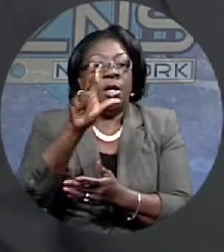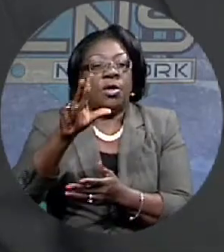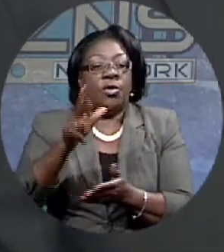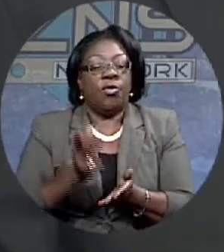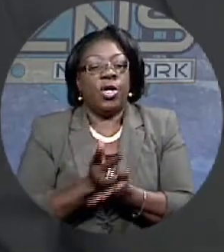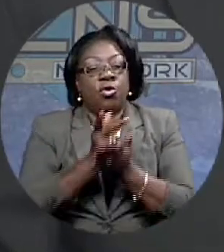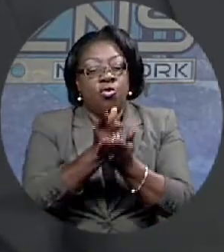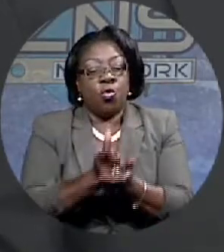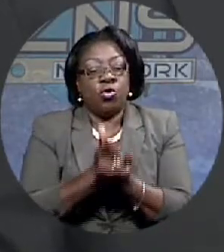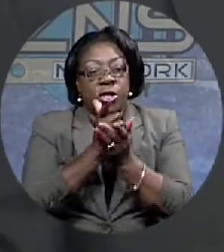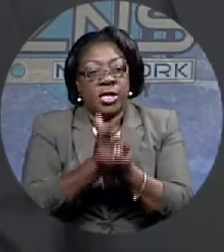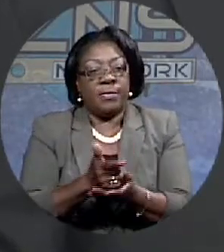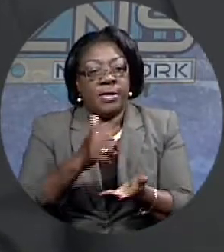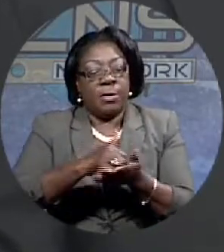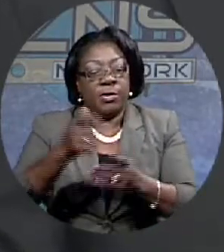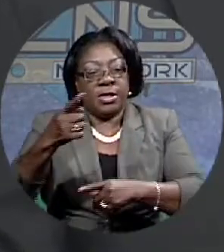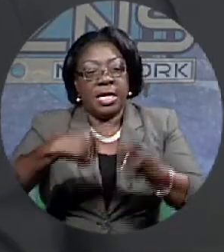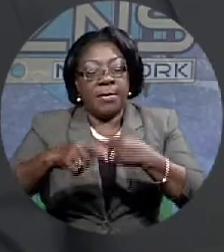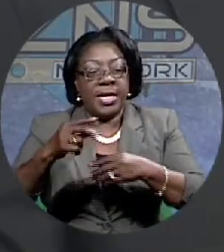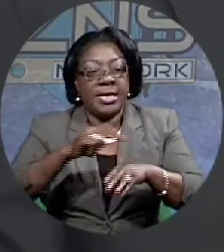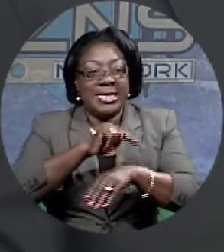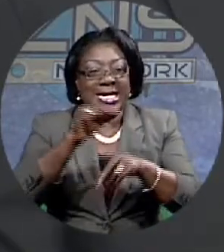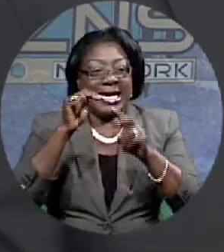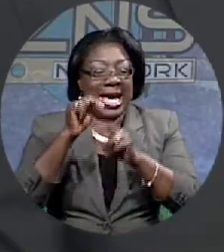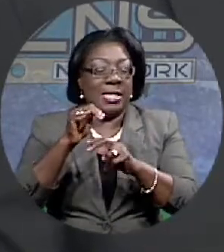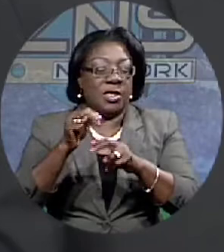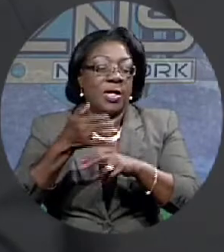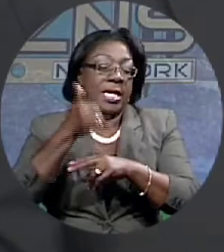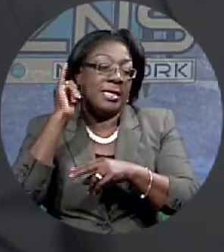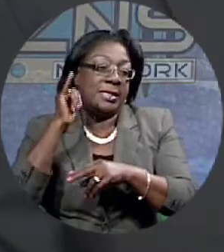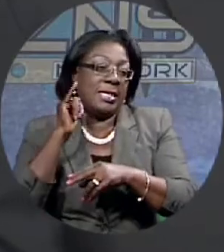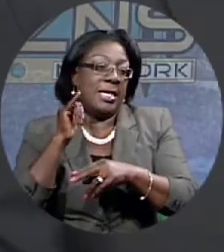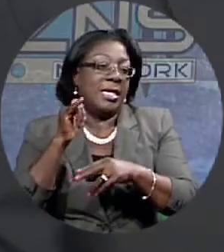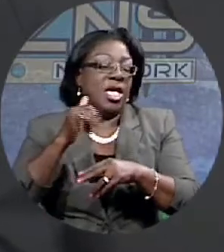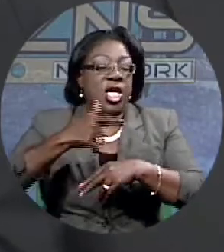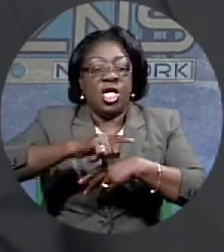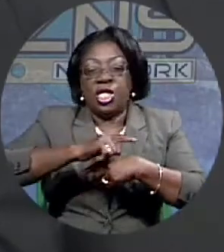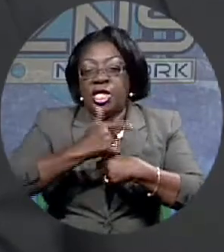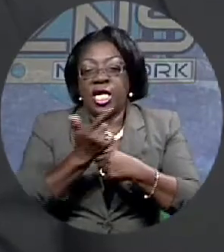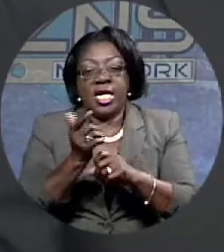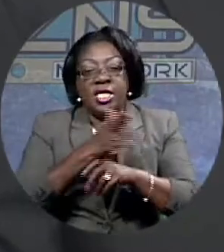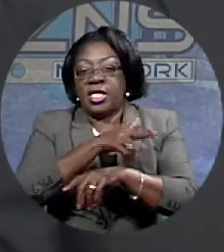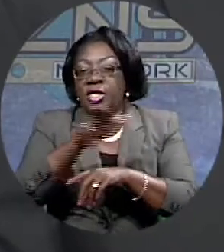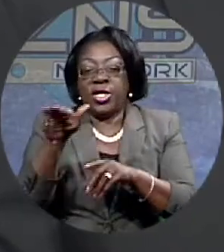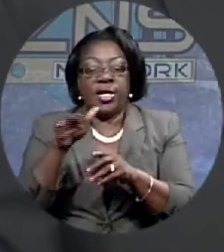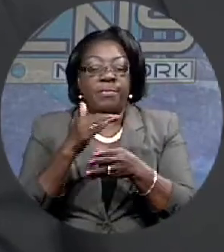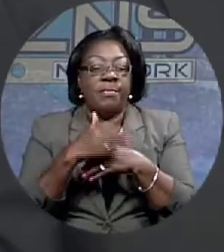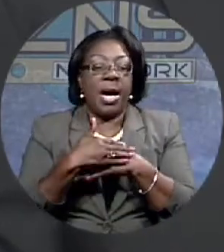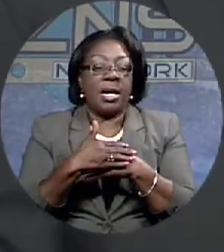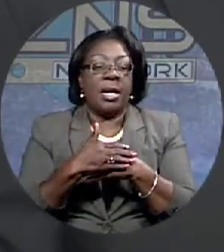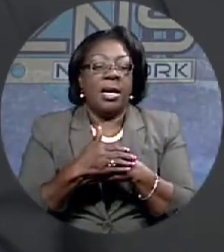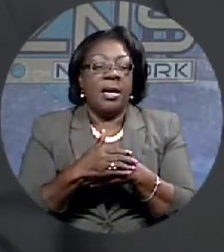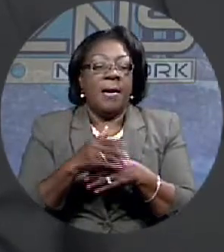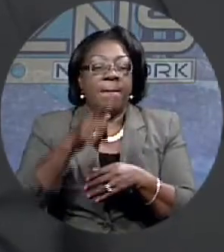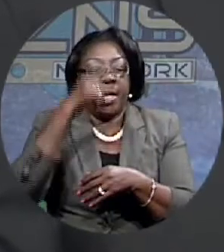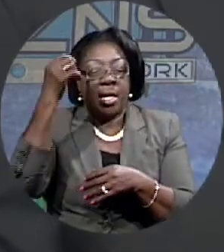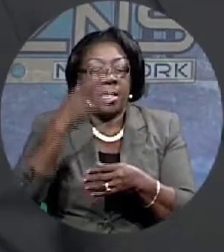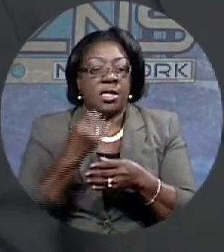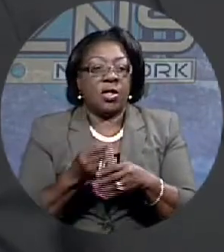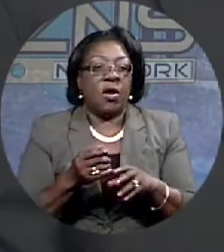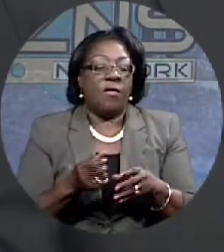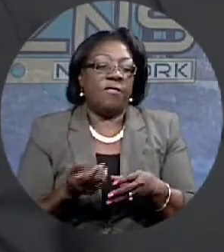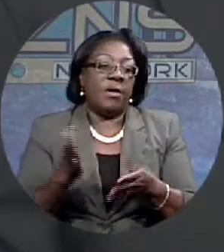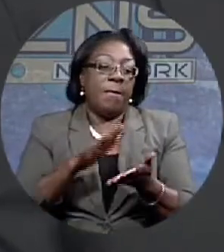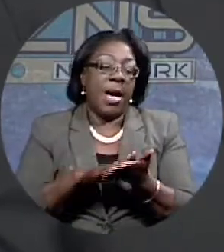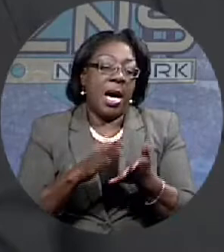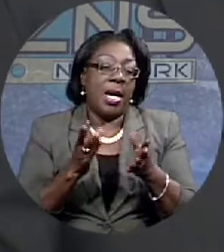supposed to call in Nassau yesterday decided not to, and it was all because of the weather. The Allure of the Seas and the Carnival Conquest decided before even arriving in